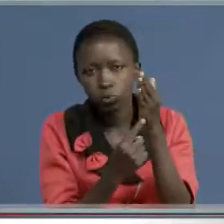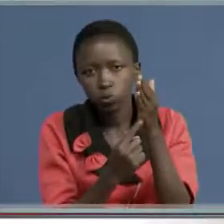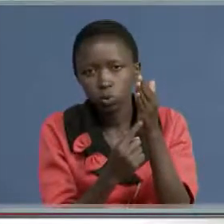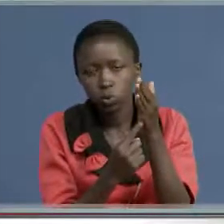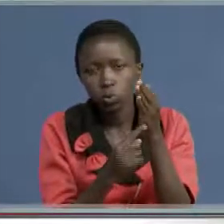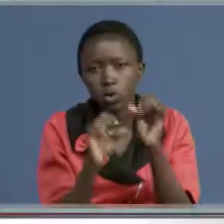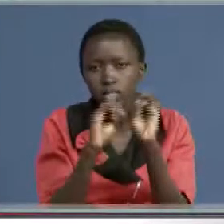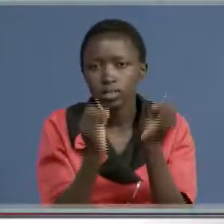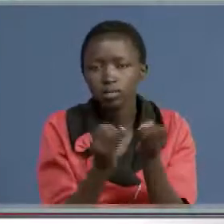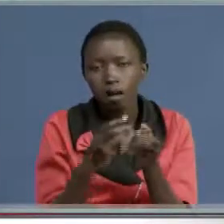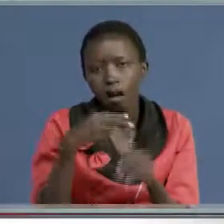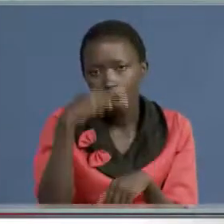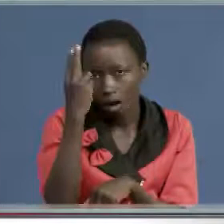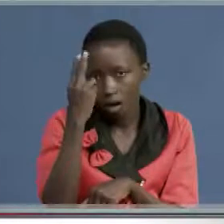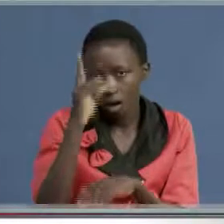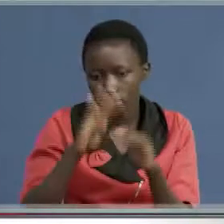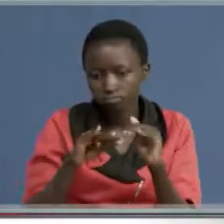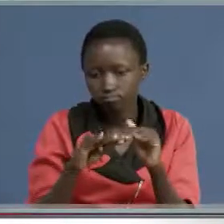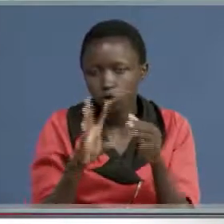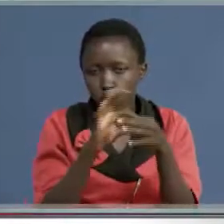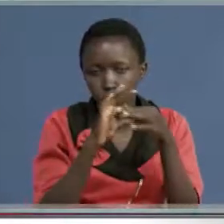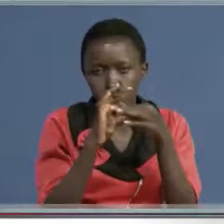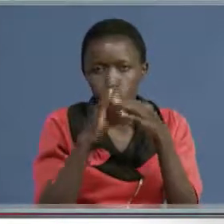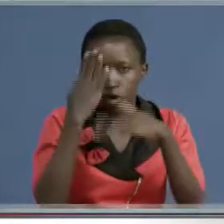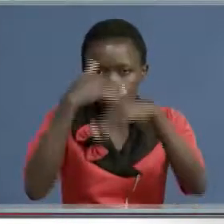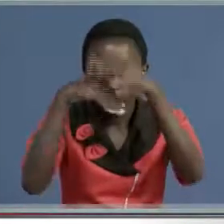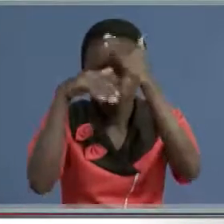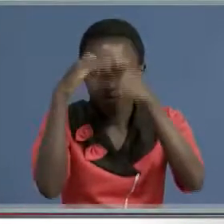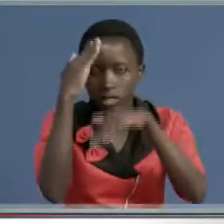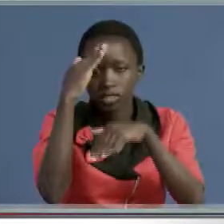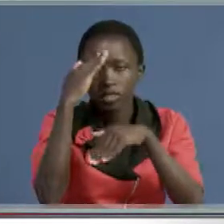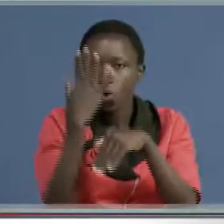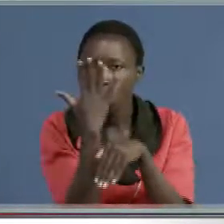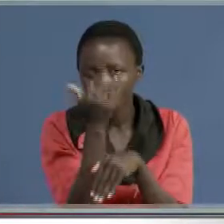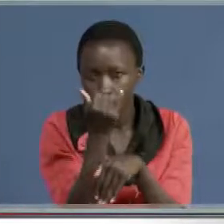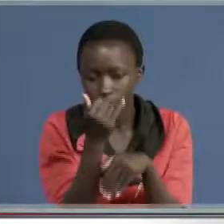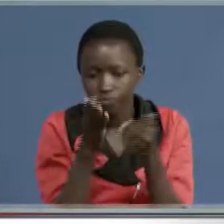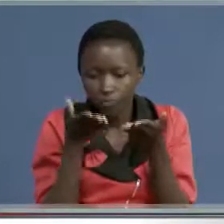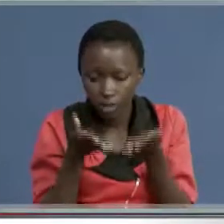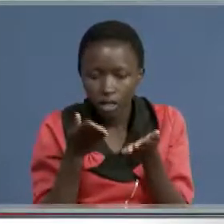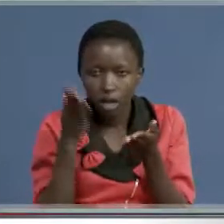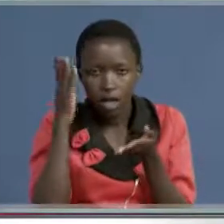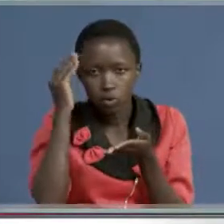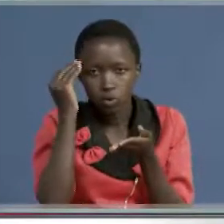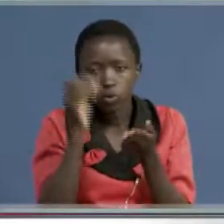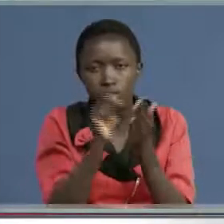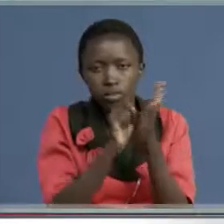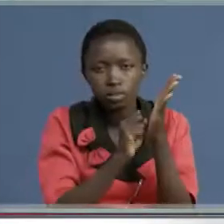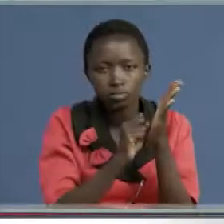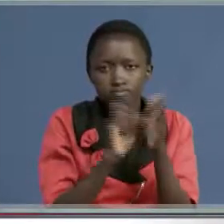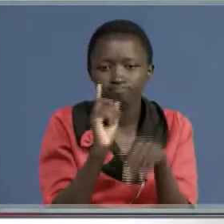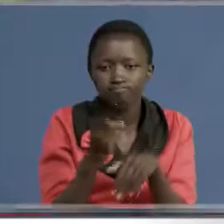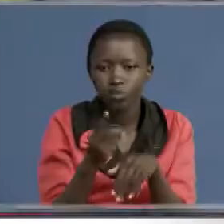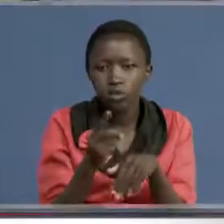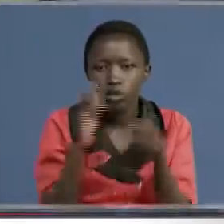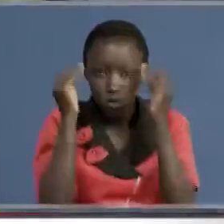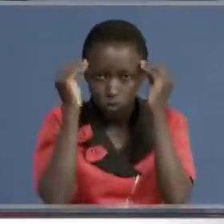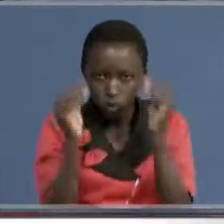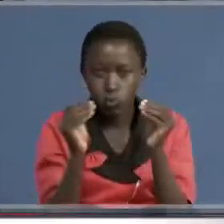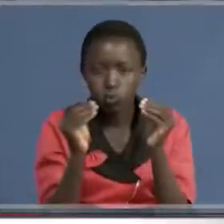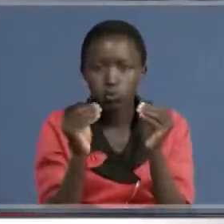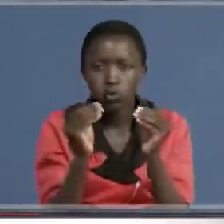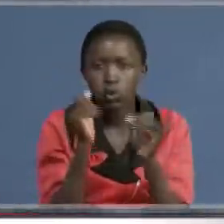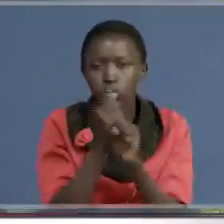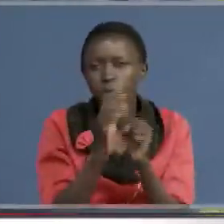institutes is higher than those joining universities because the current education system condemns students who